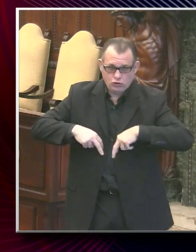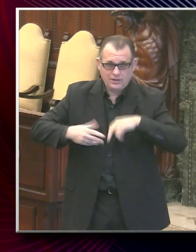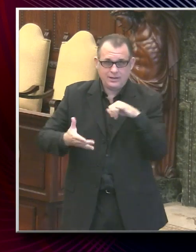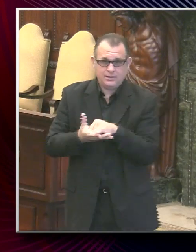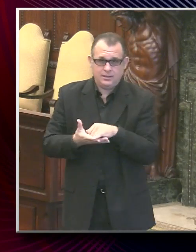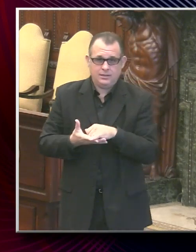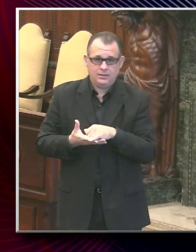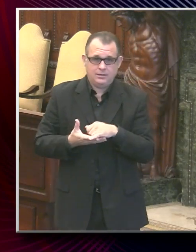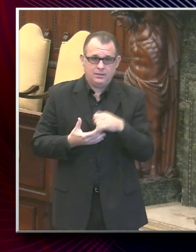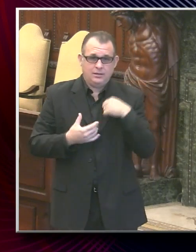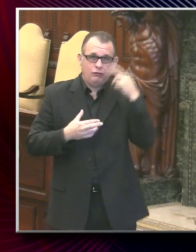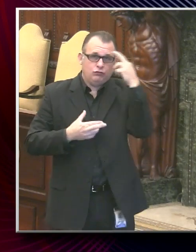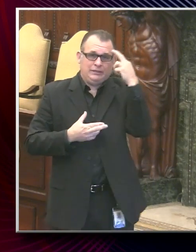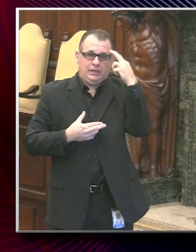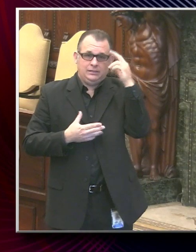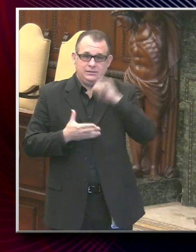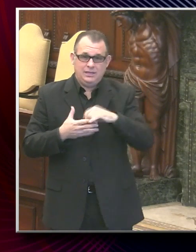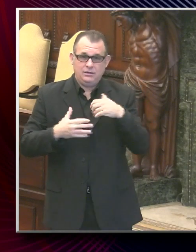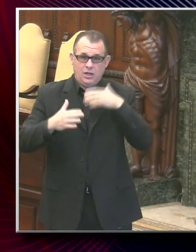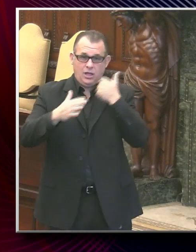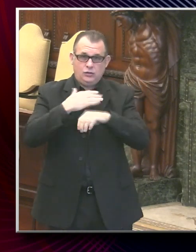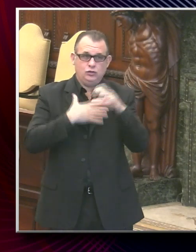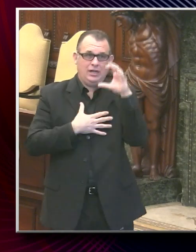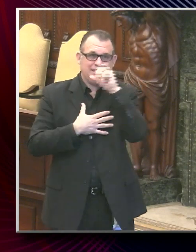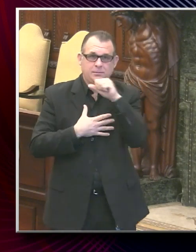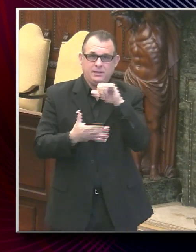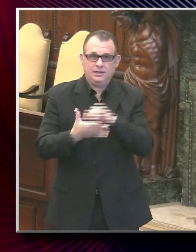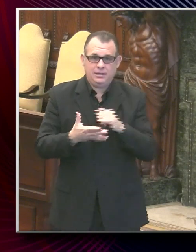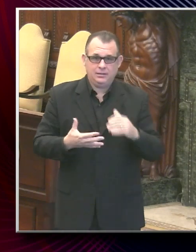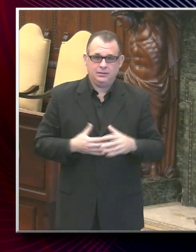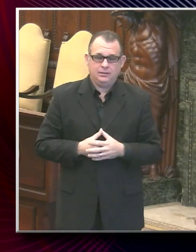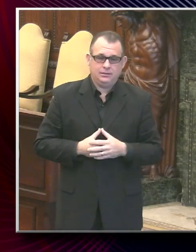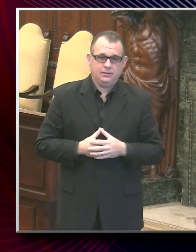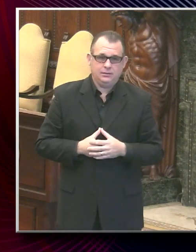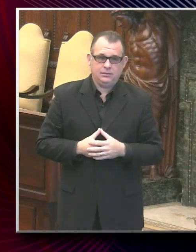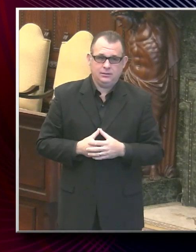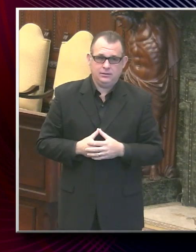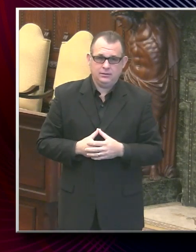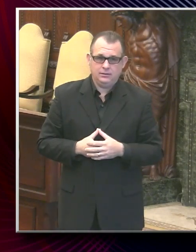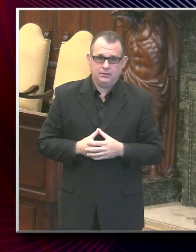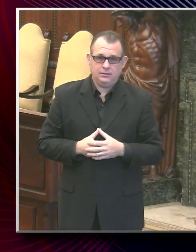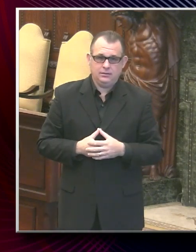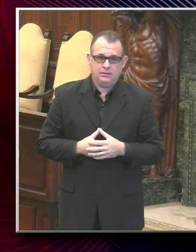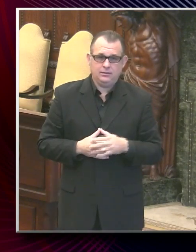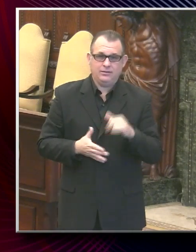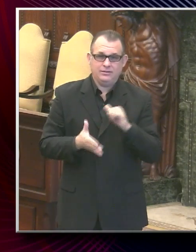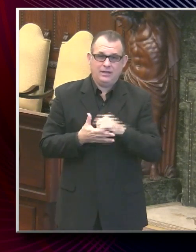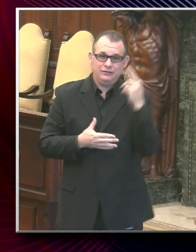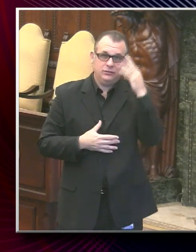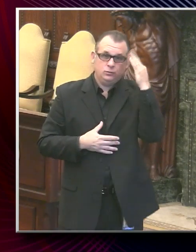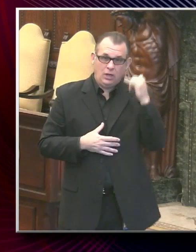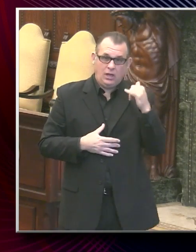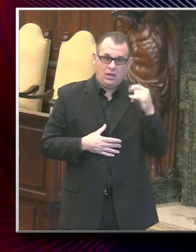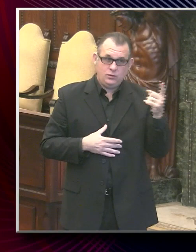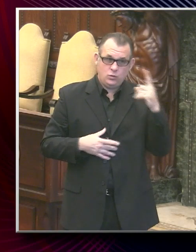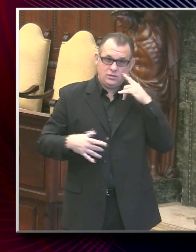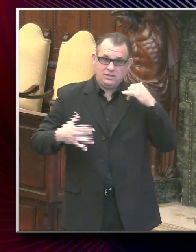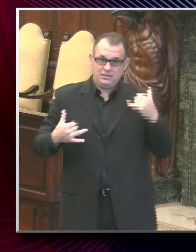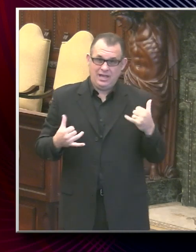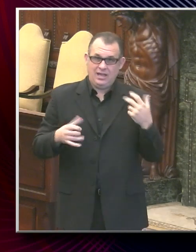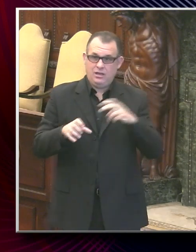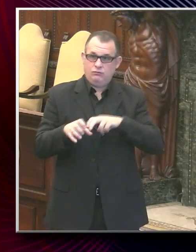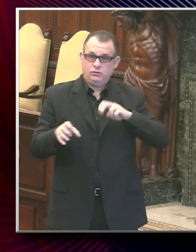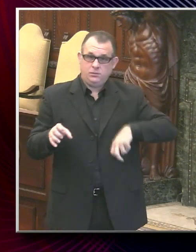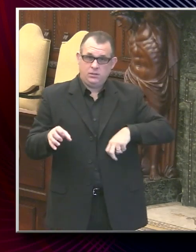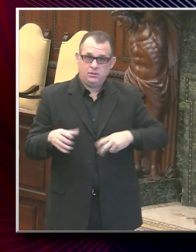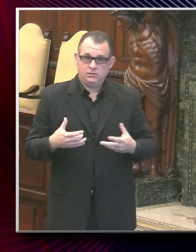and realized that maybe you underestimated it, is that some of the reason why you think it's now time to step away? I think